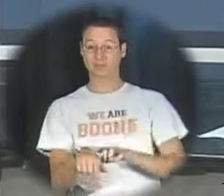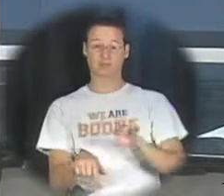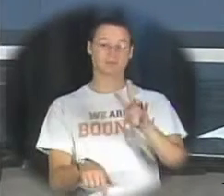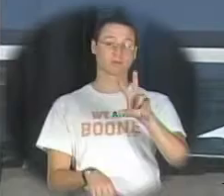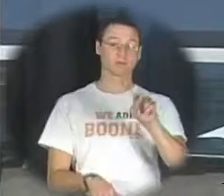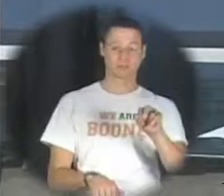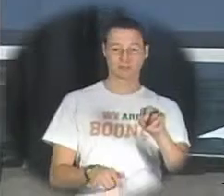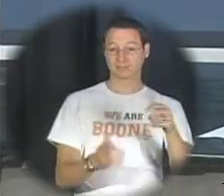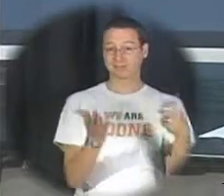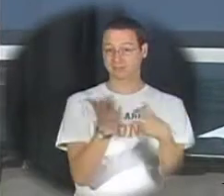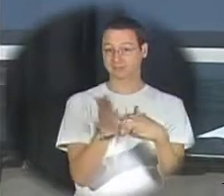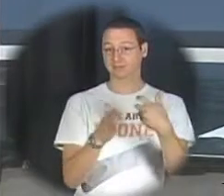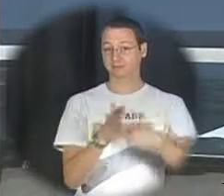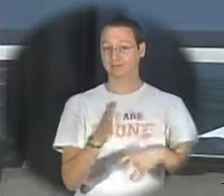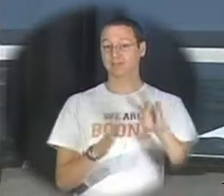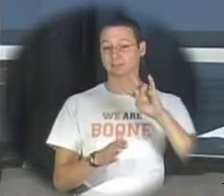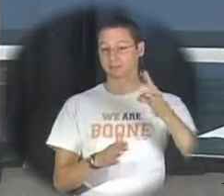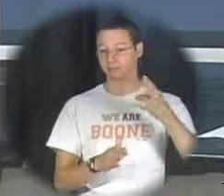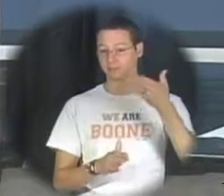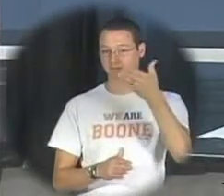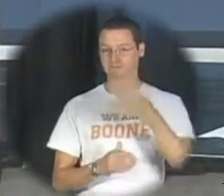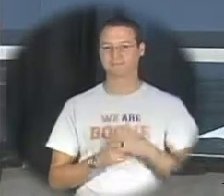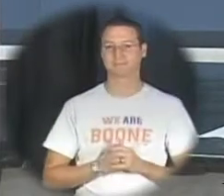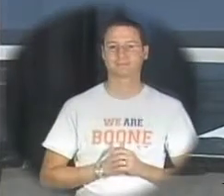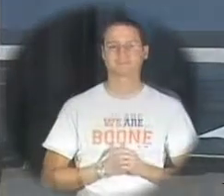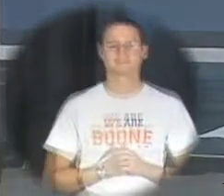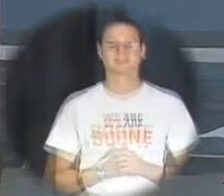are $7 sold at the door.